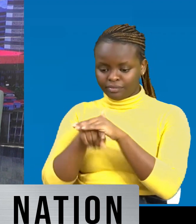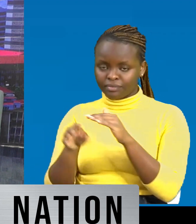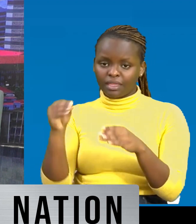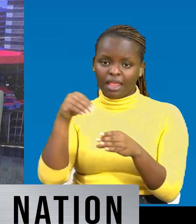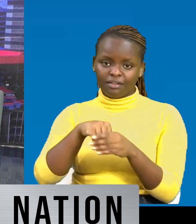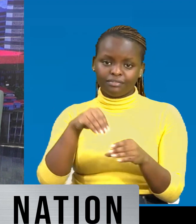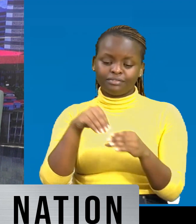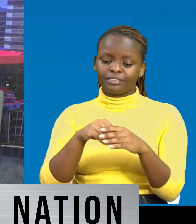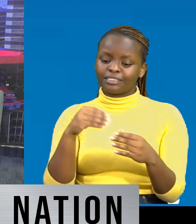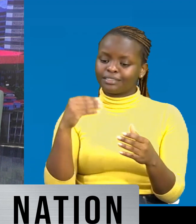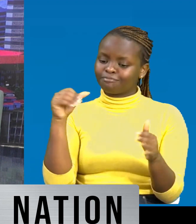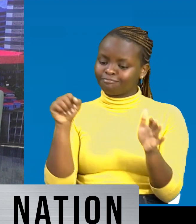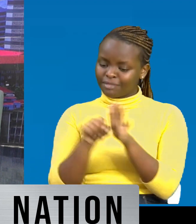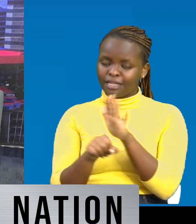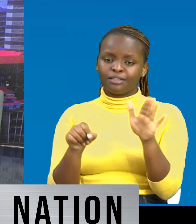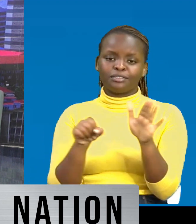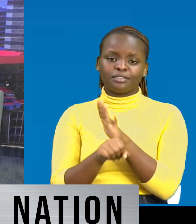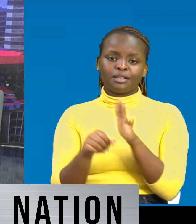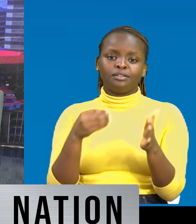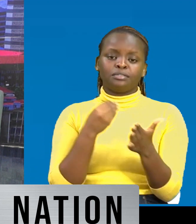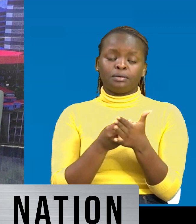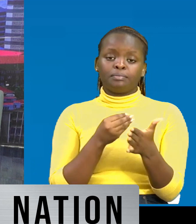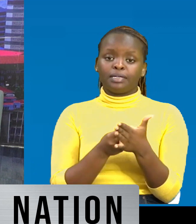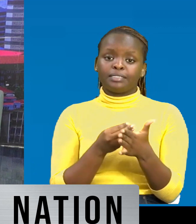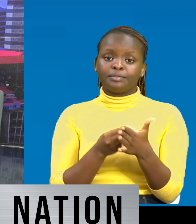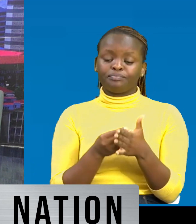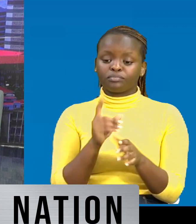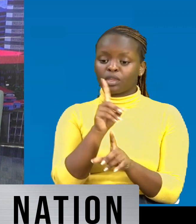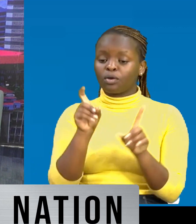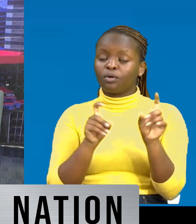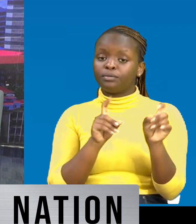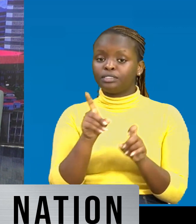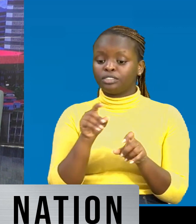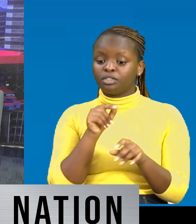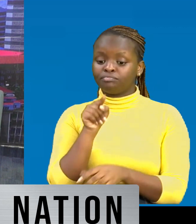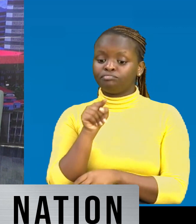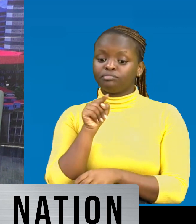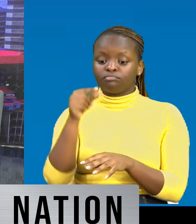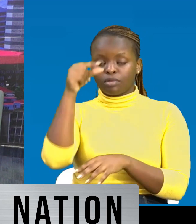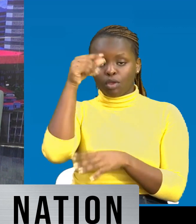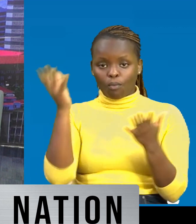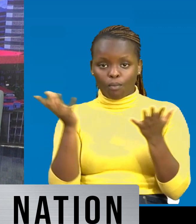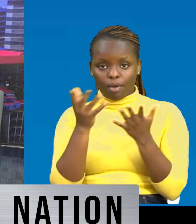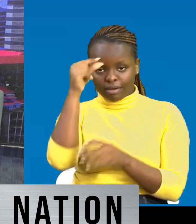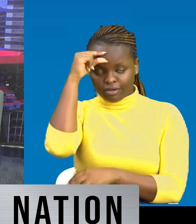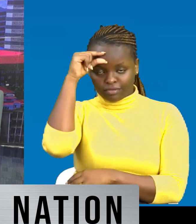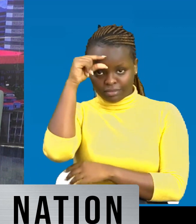invested a lot of money. And so, Jonah, the question that and this is where government